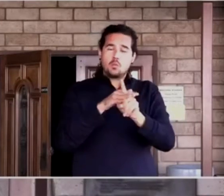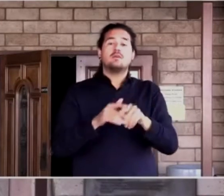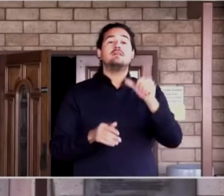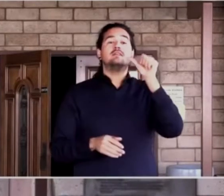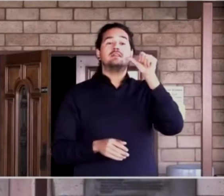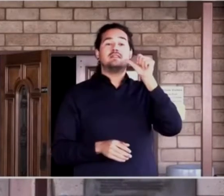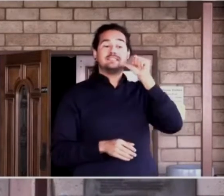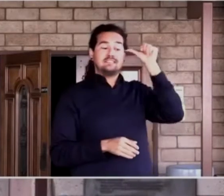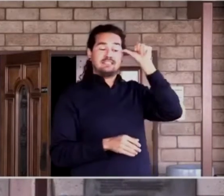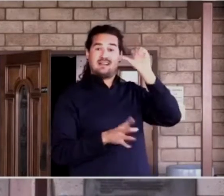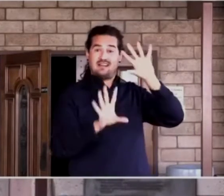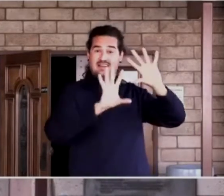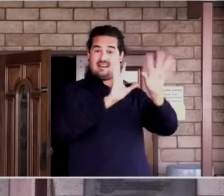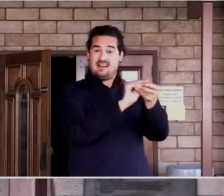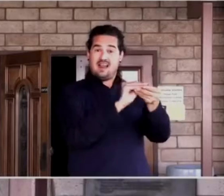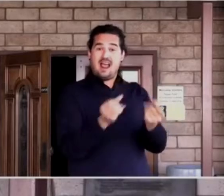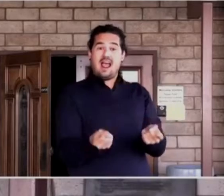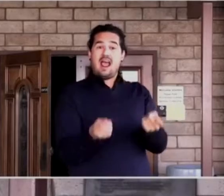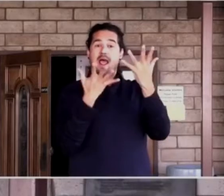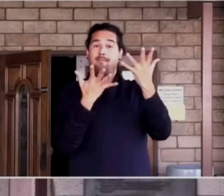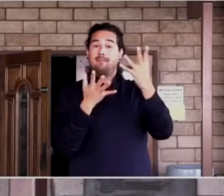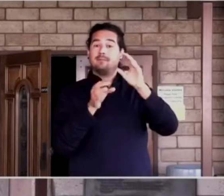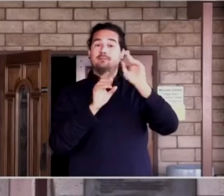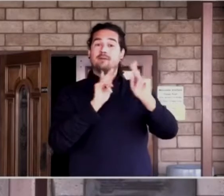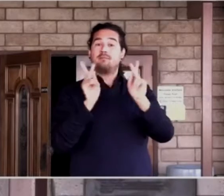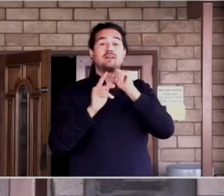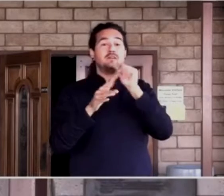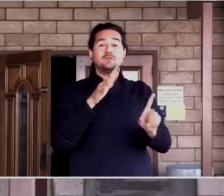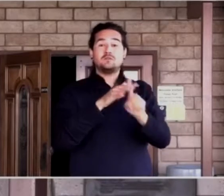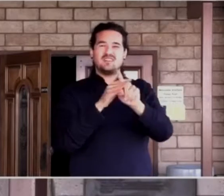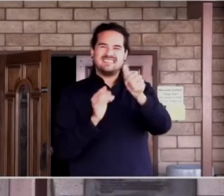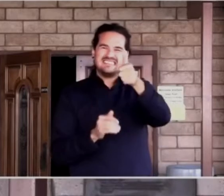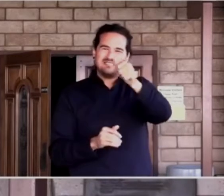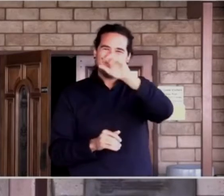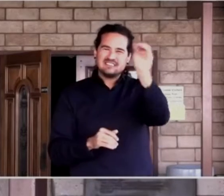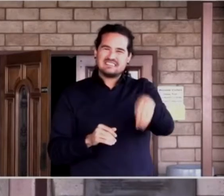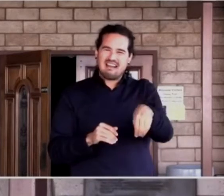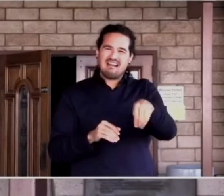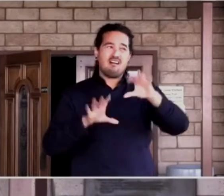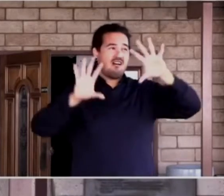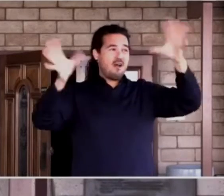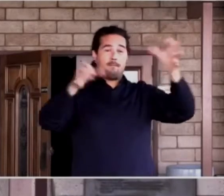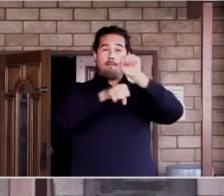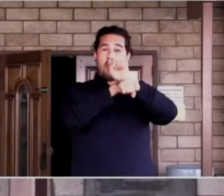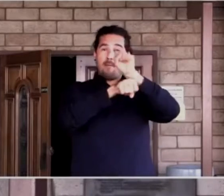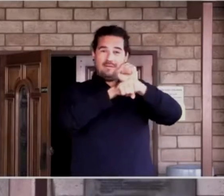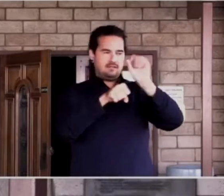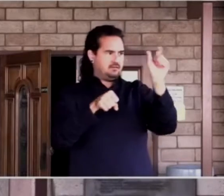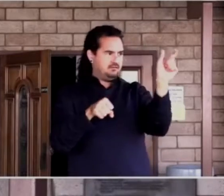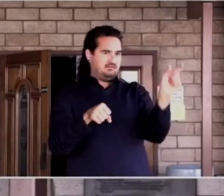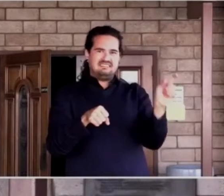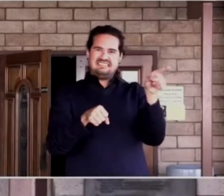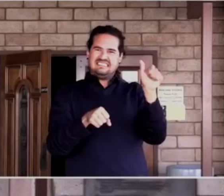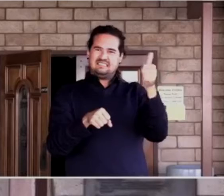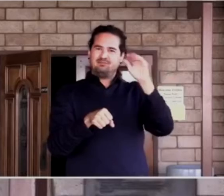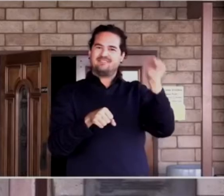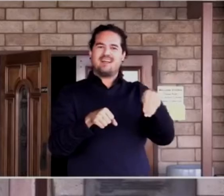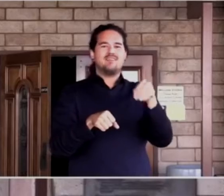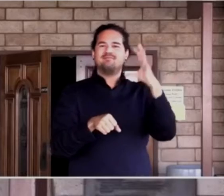was 10%, which is really impressive, given that no-shows in healthcare are actually quite